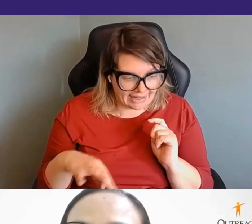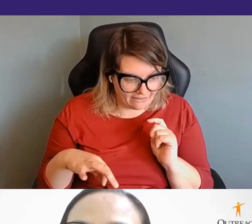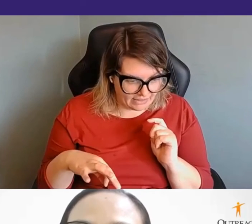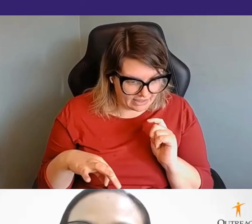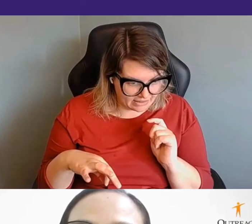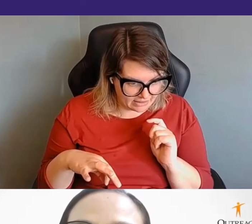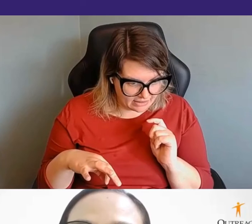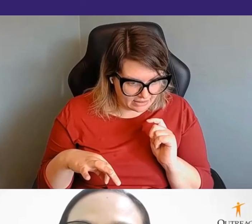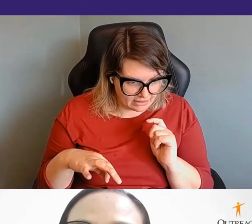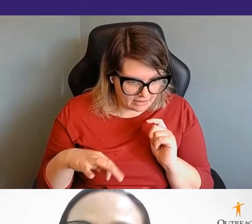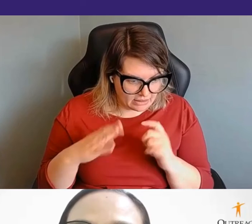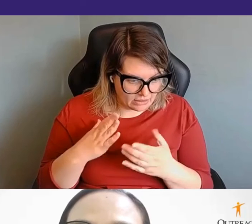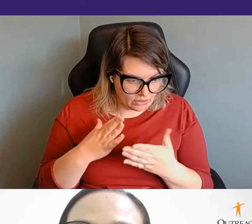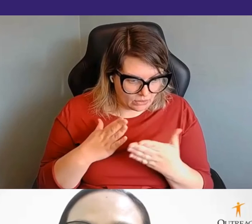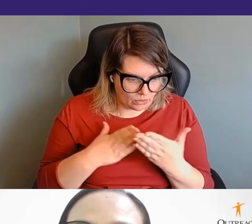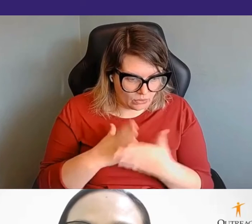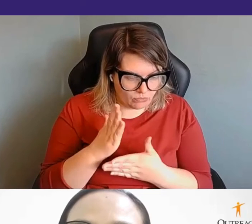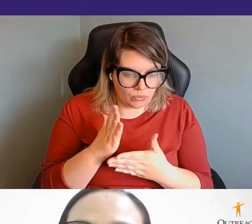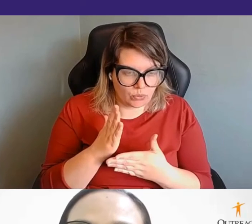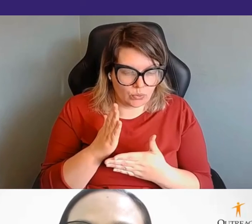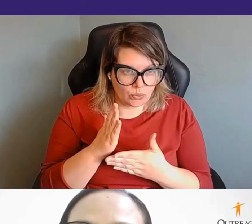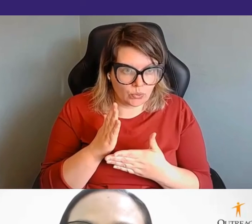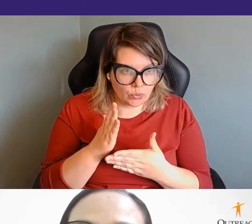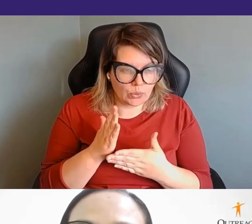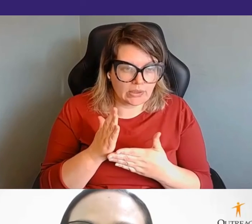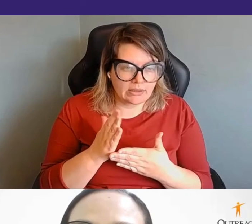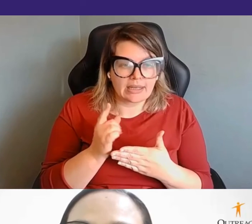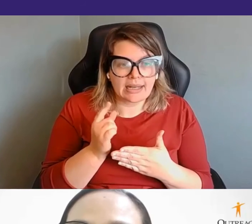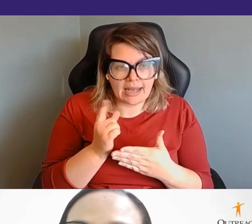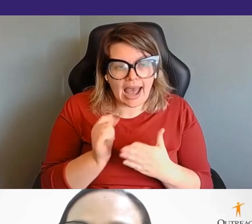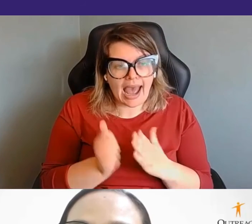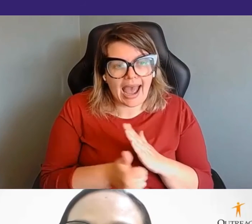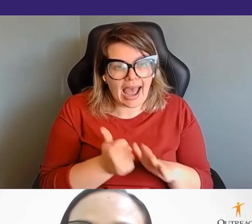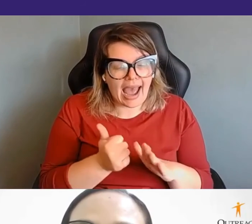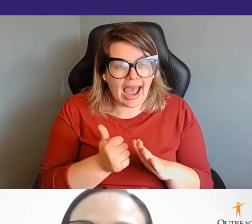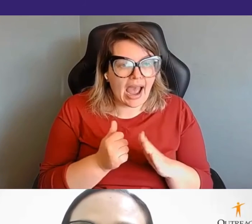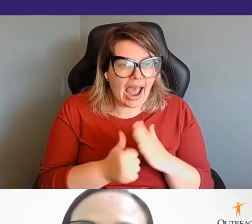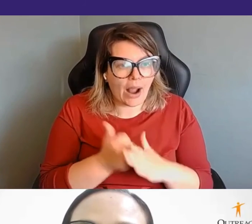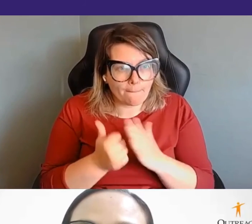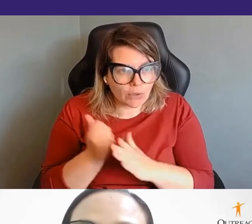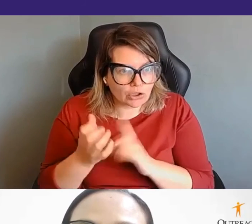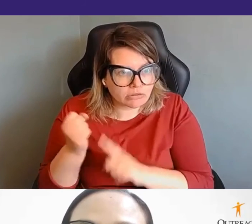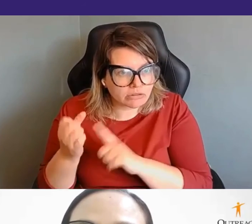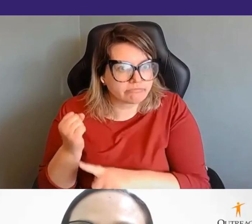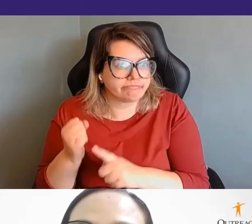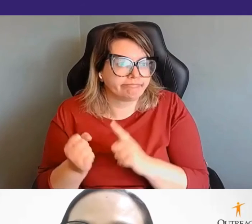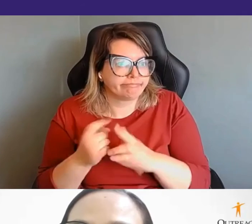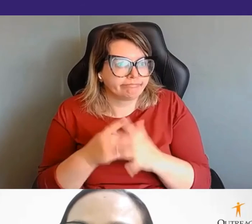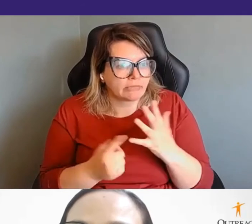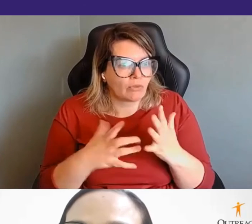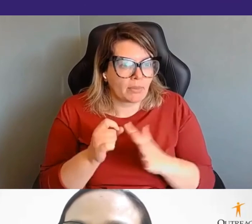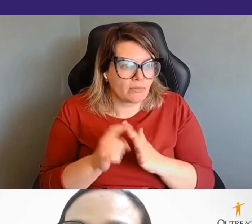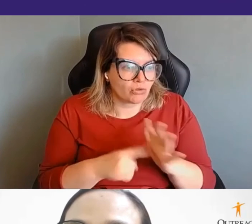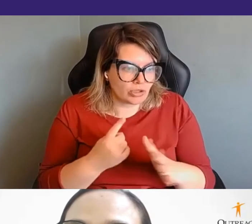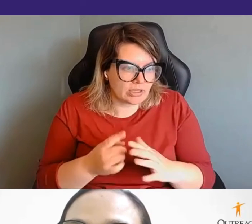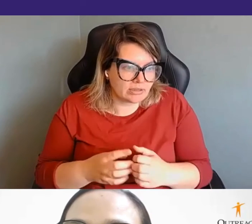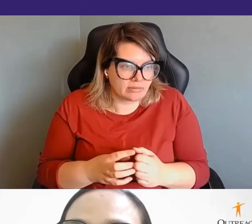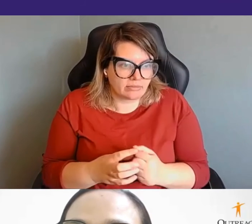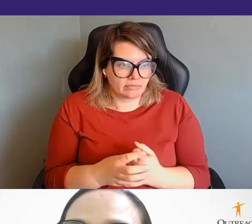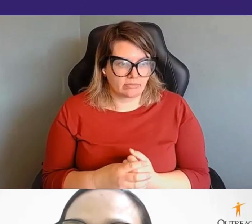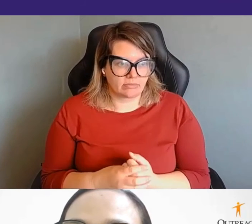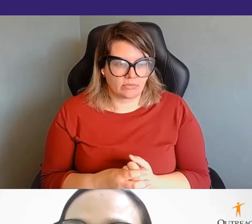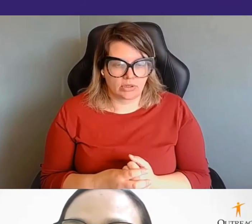tangible outcomes and outputs of the projects that they are involved in. So that's the first part of that